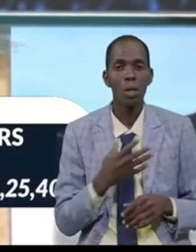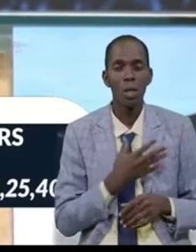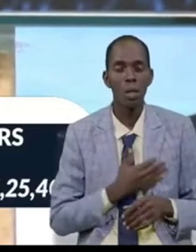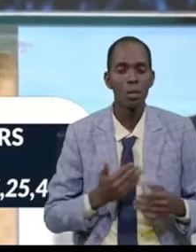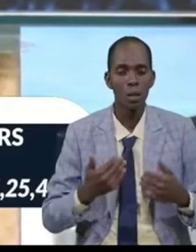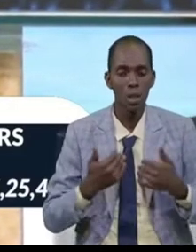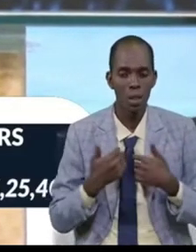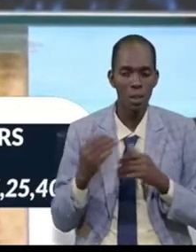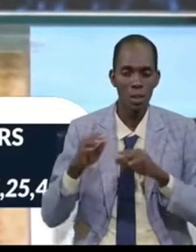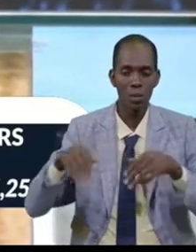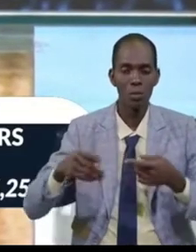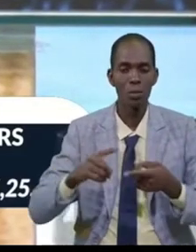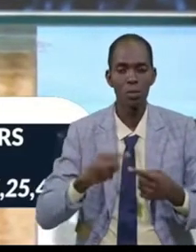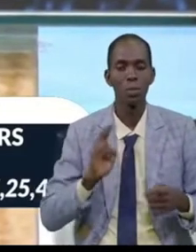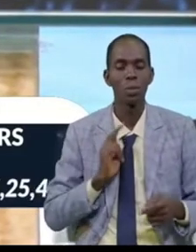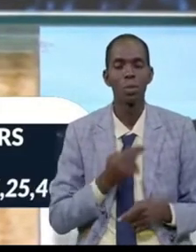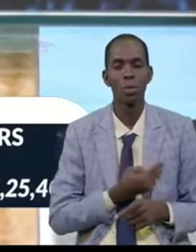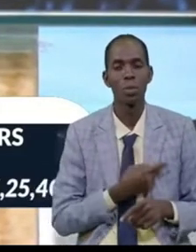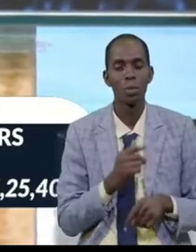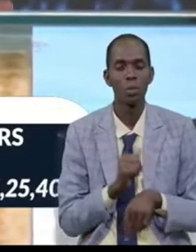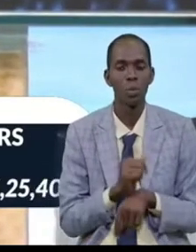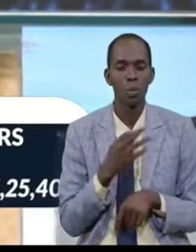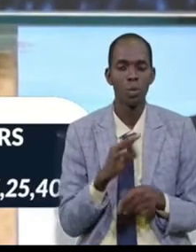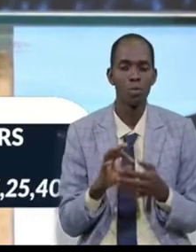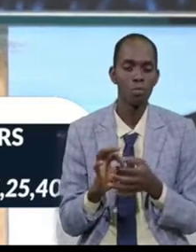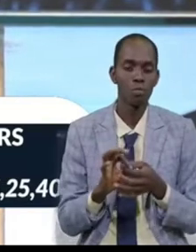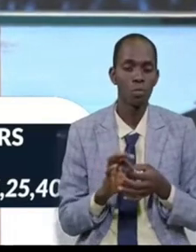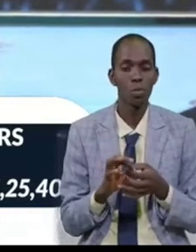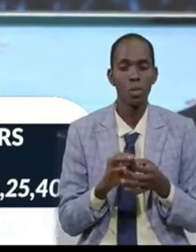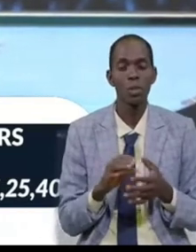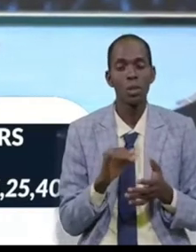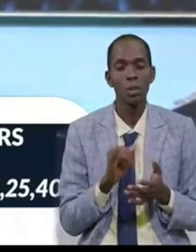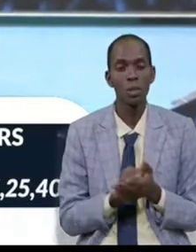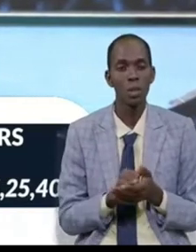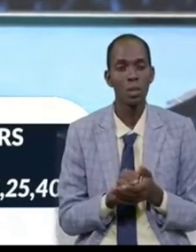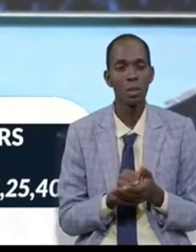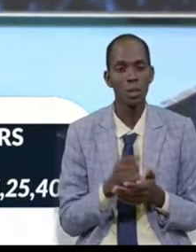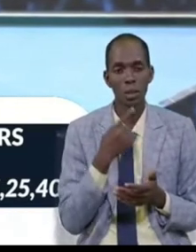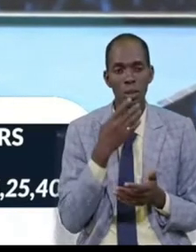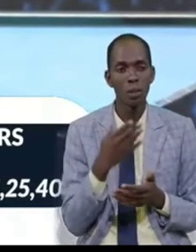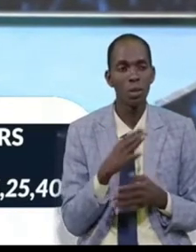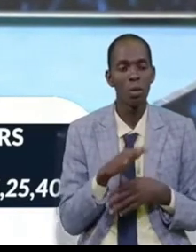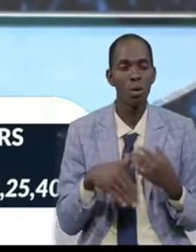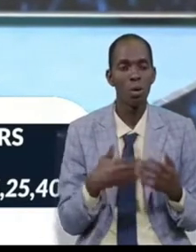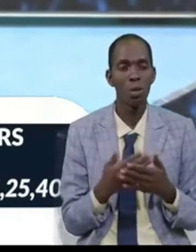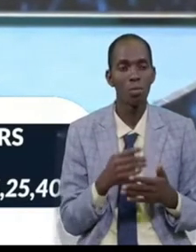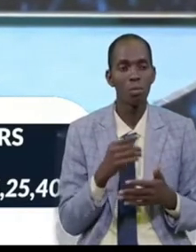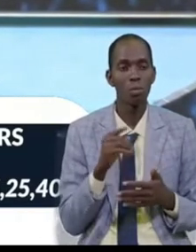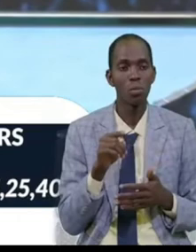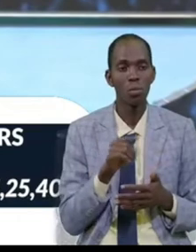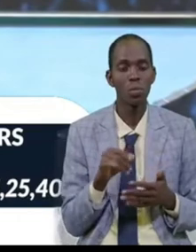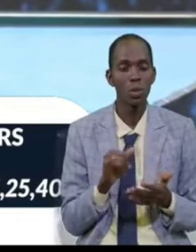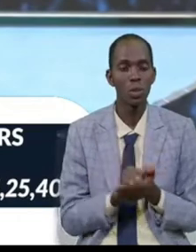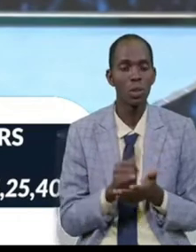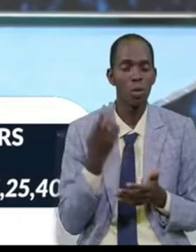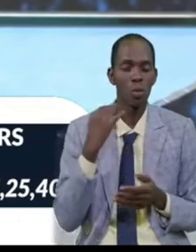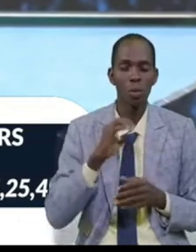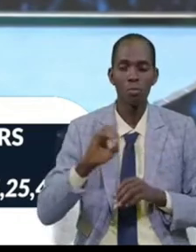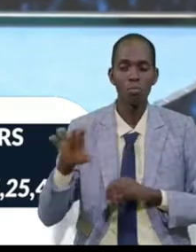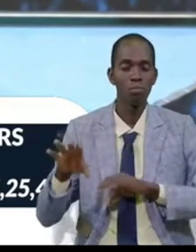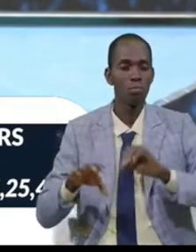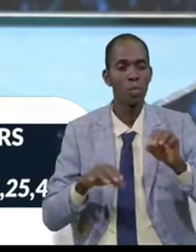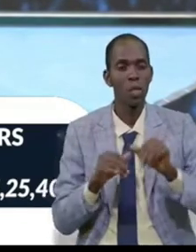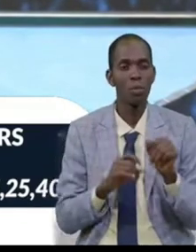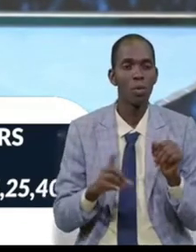of reconciliation. It says, therefore, they that were scattered abroad went